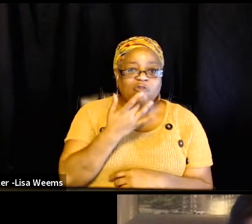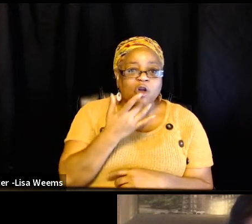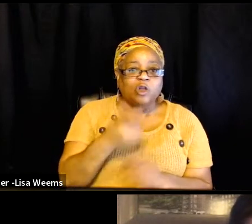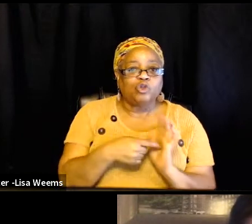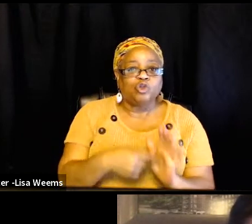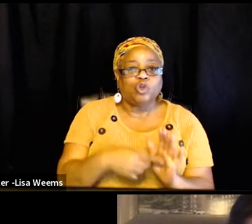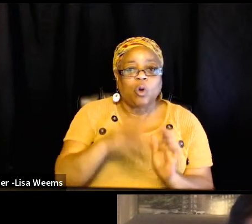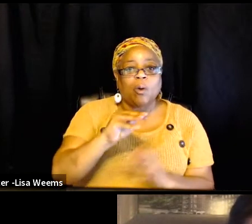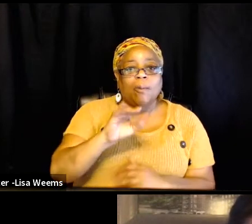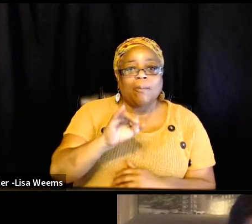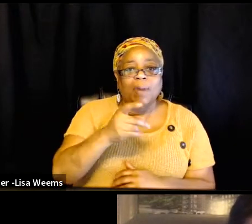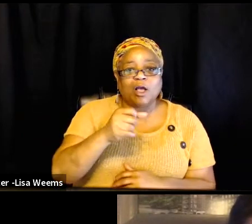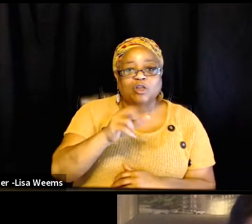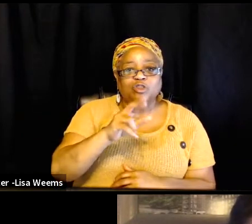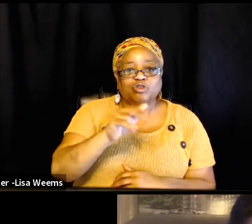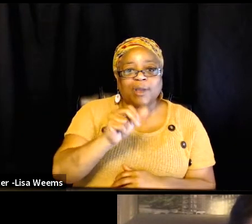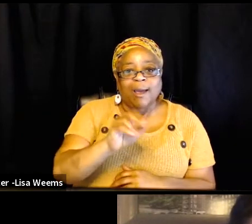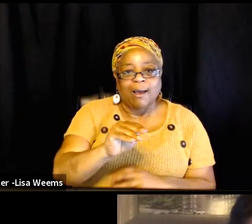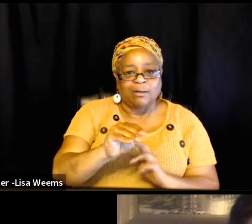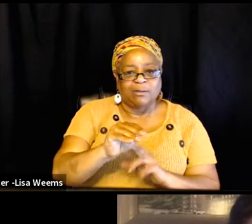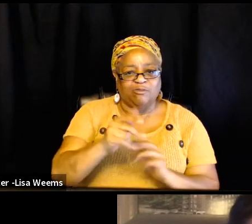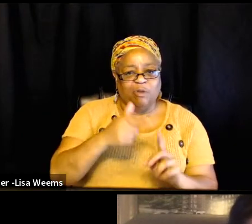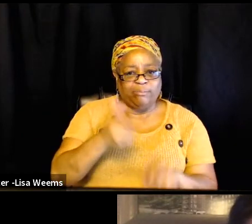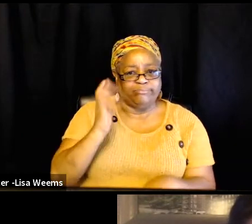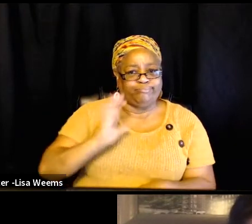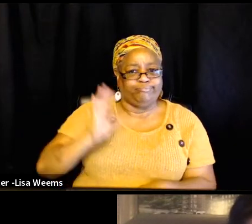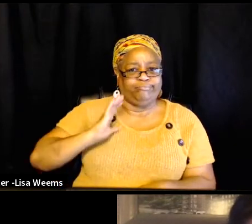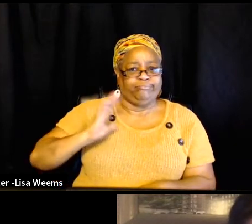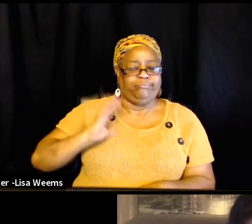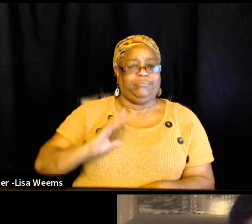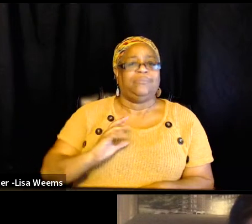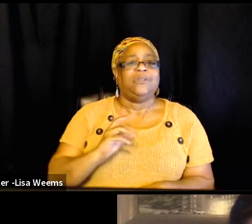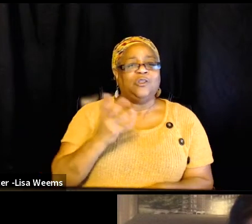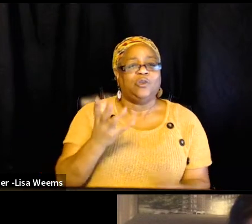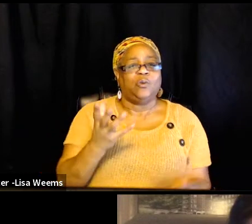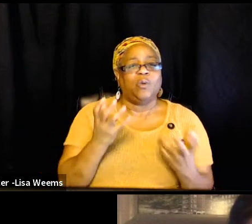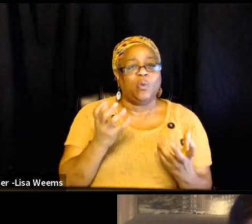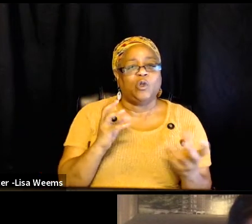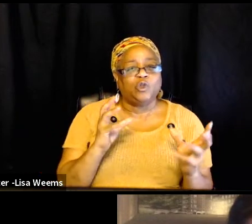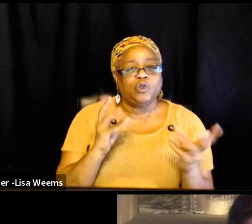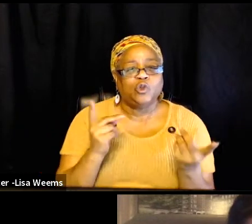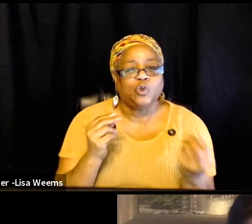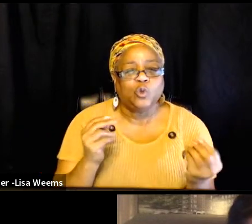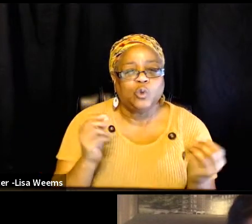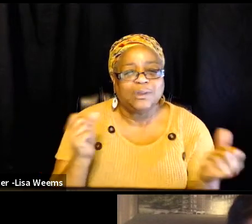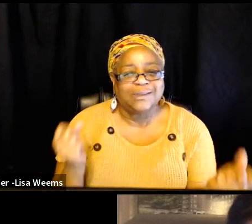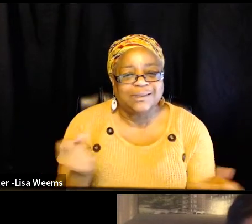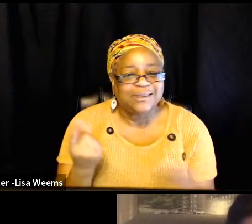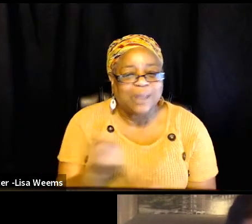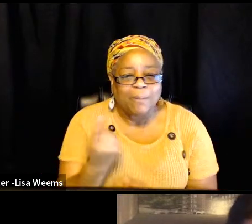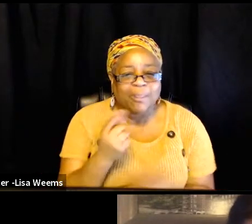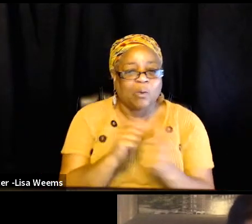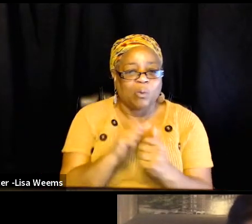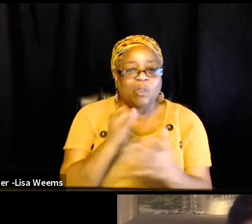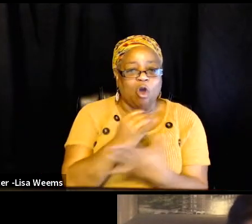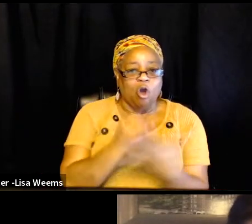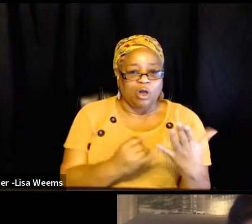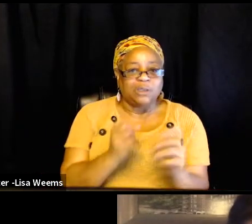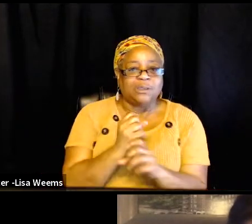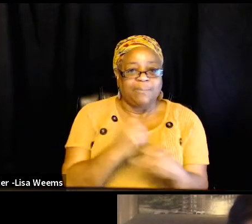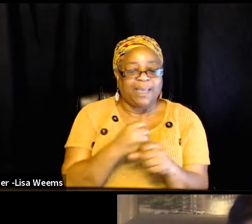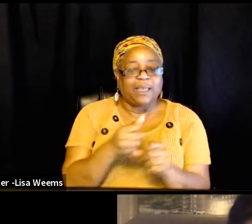So I felt like, you know, we needed to do something with the artists who were making social practice. So we started an initiative within our department